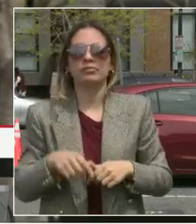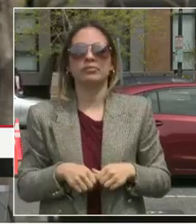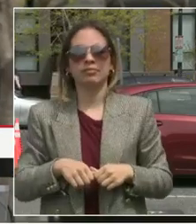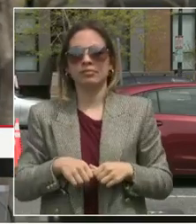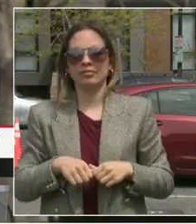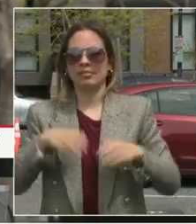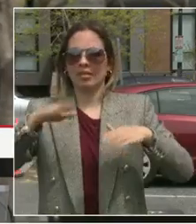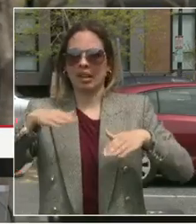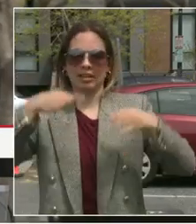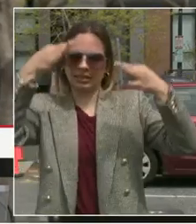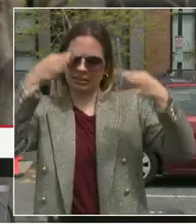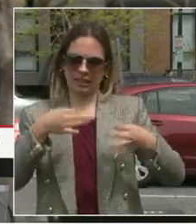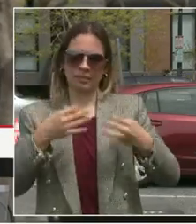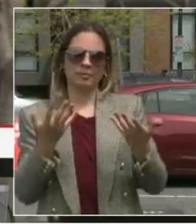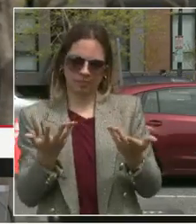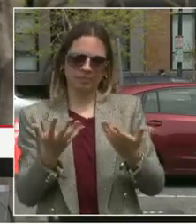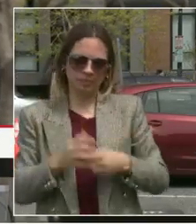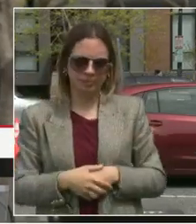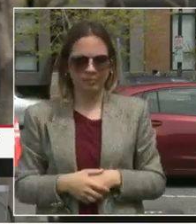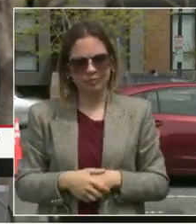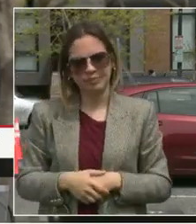decided.